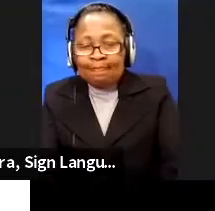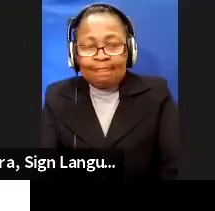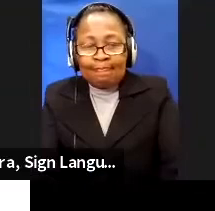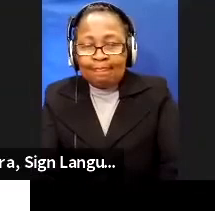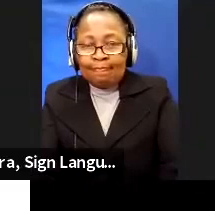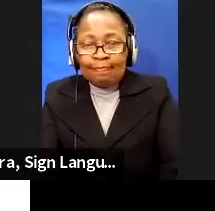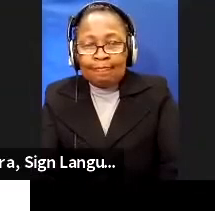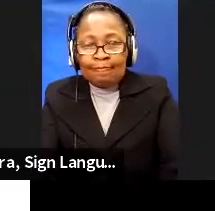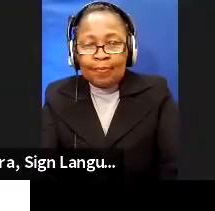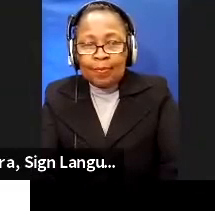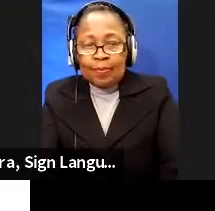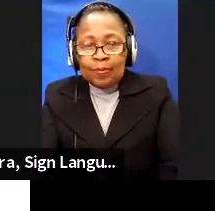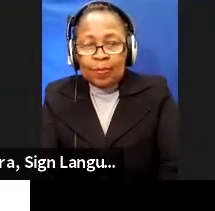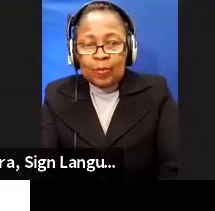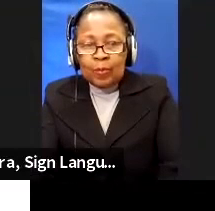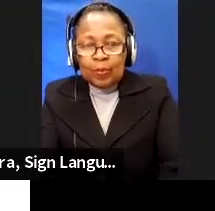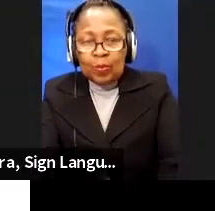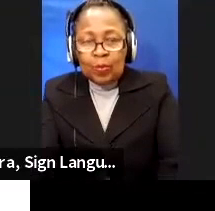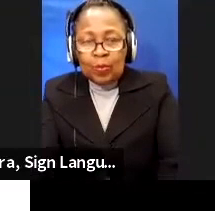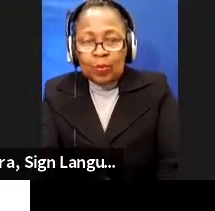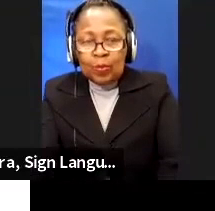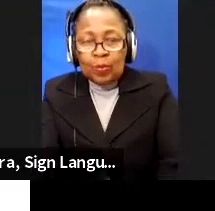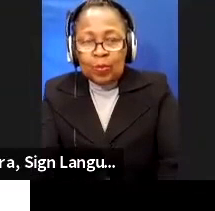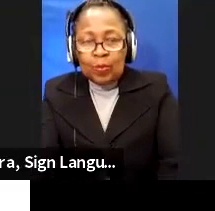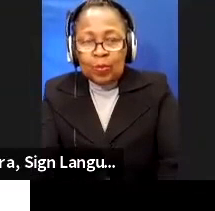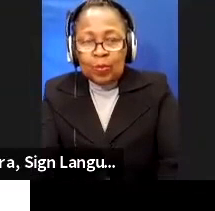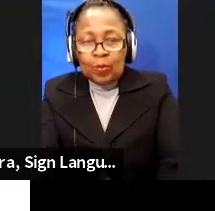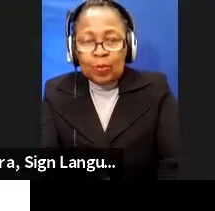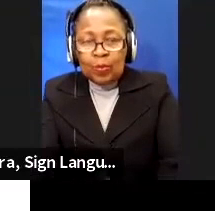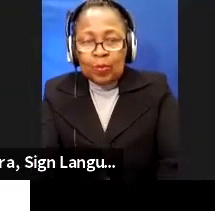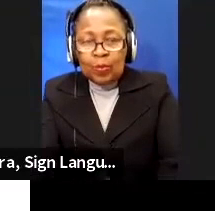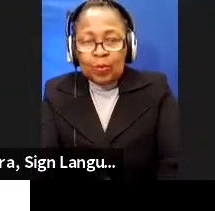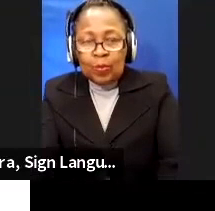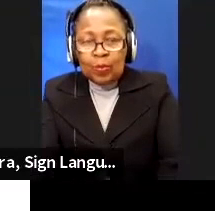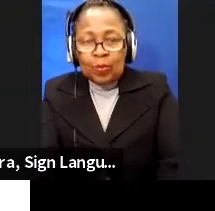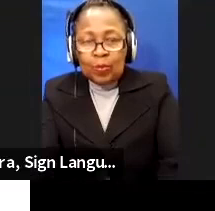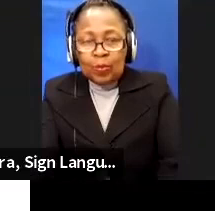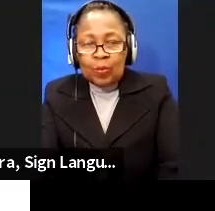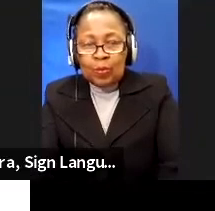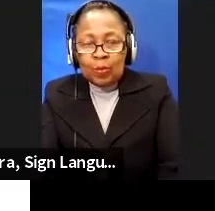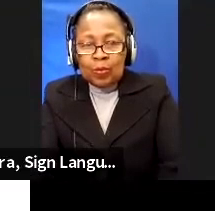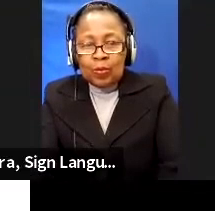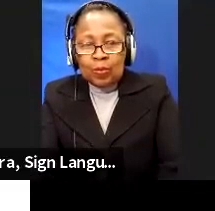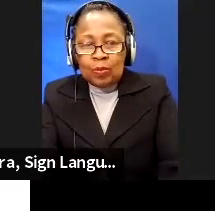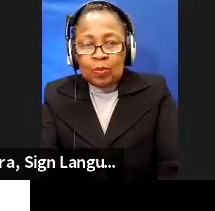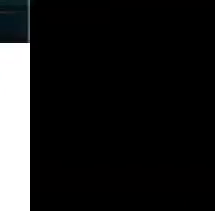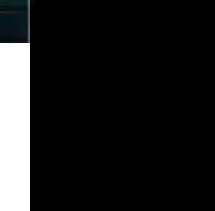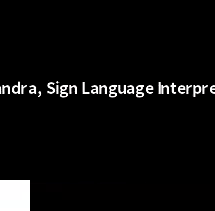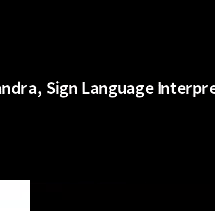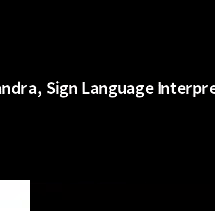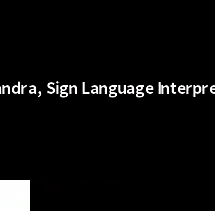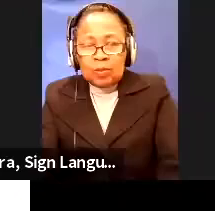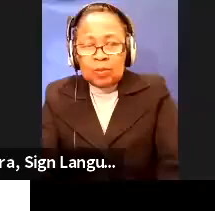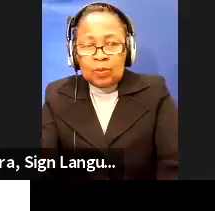real way, then why do we do this work? At top right, mini video of speaker is replaced with ASL interpreter. We do this work because